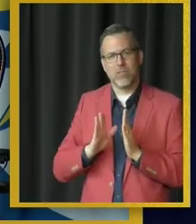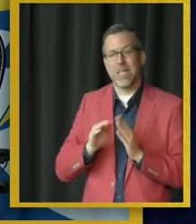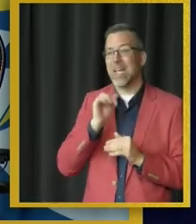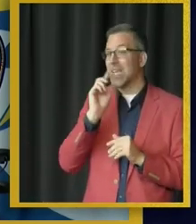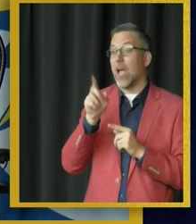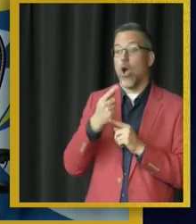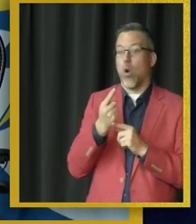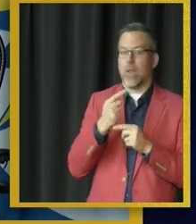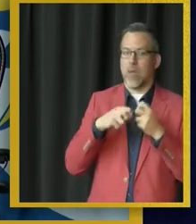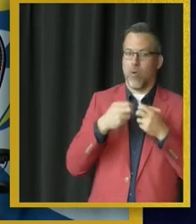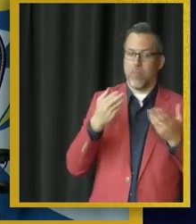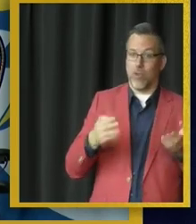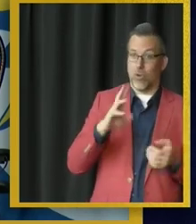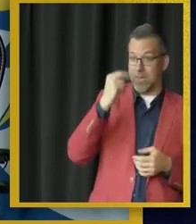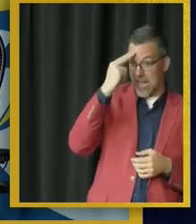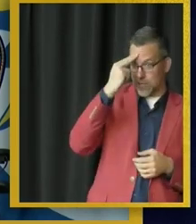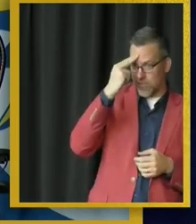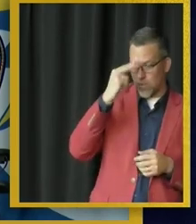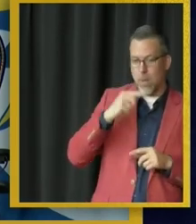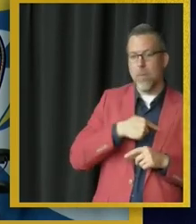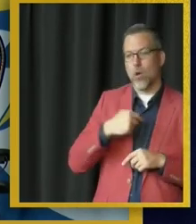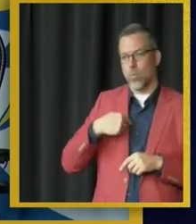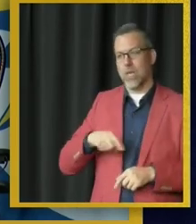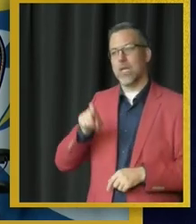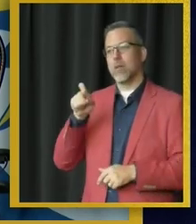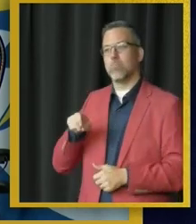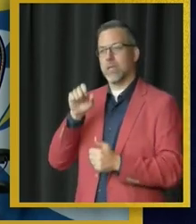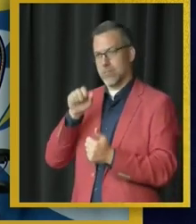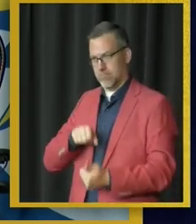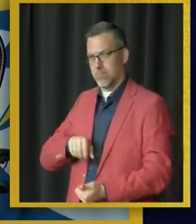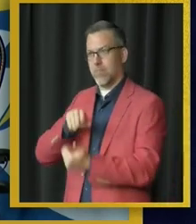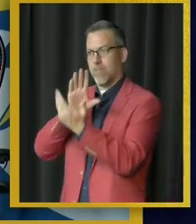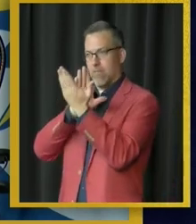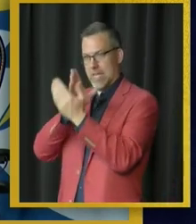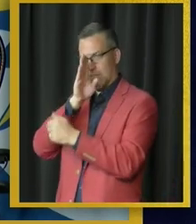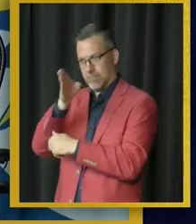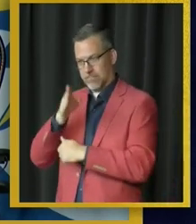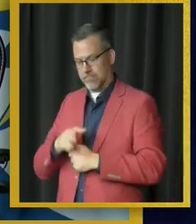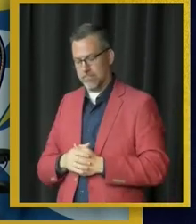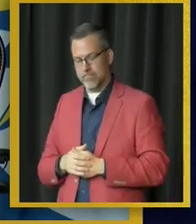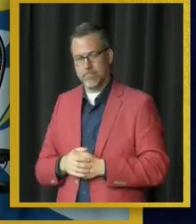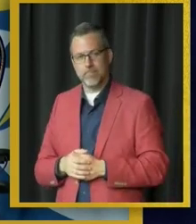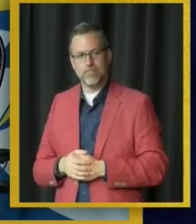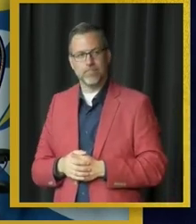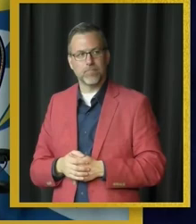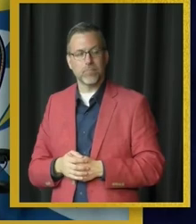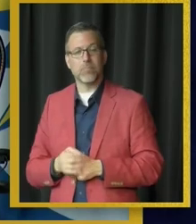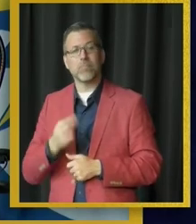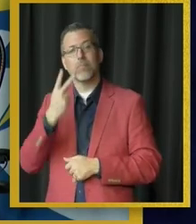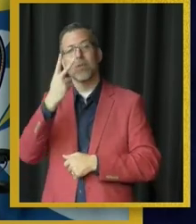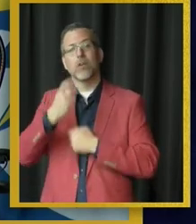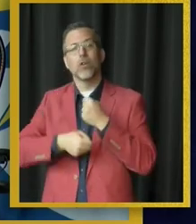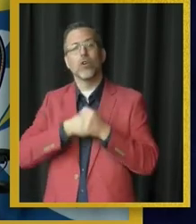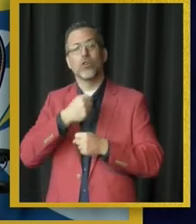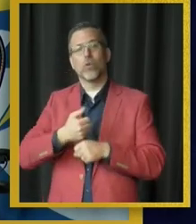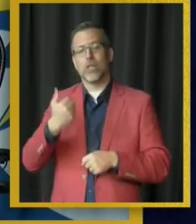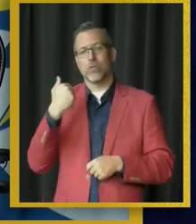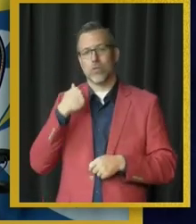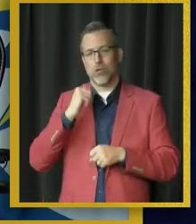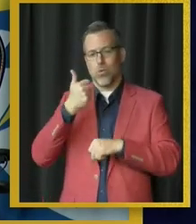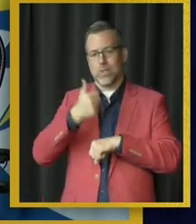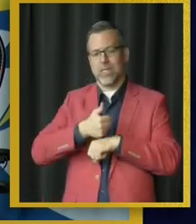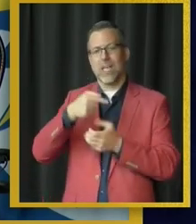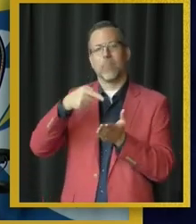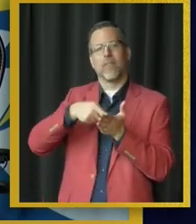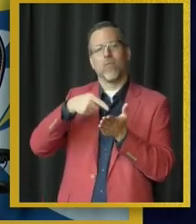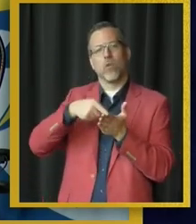challenge that we have to face head on. Now, 2 years ago, we formed an affordable housing task